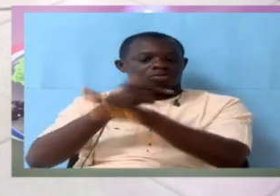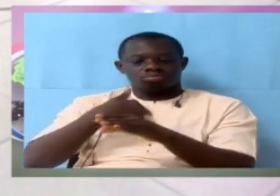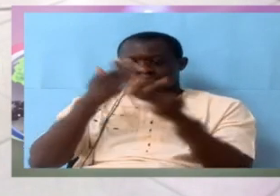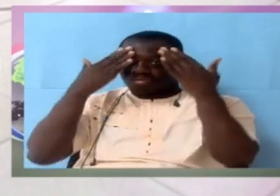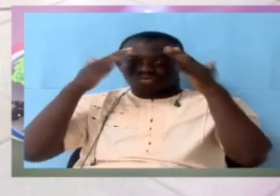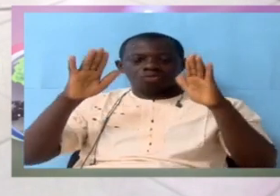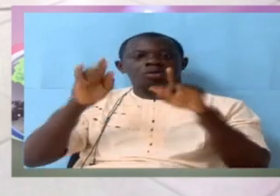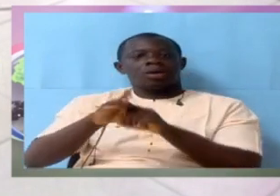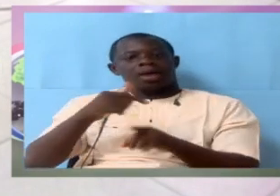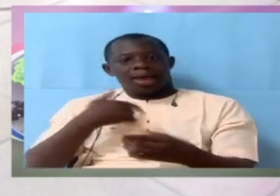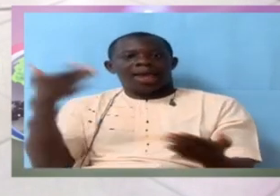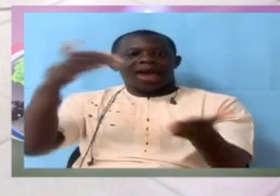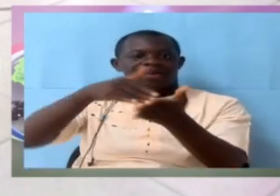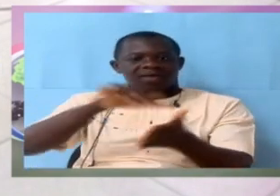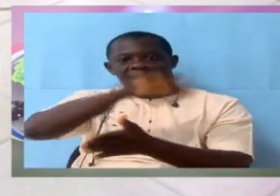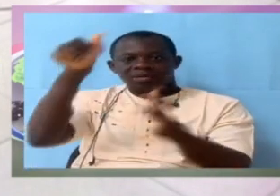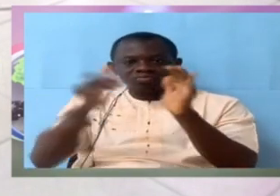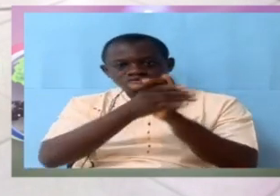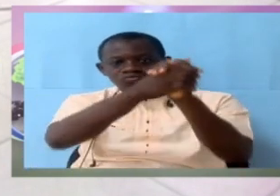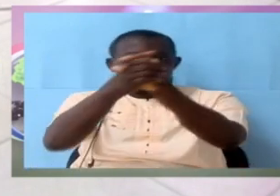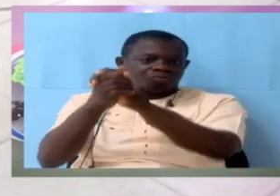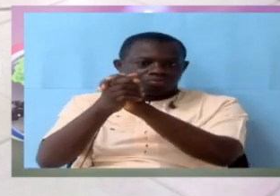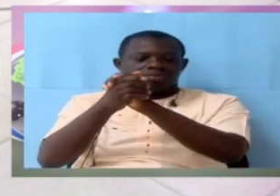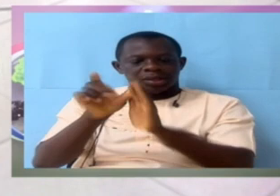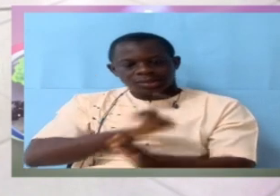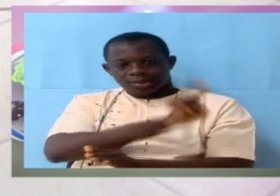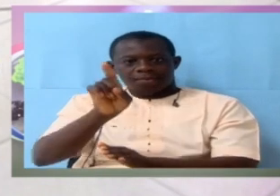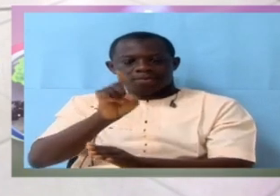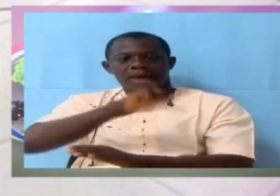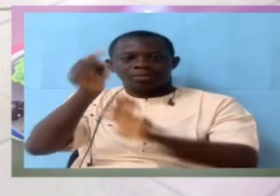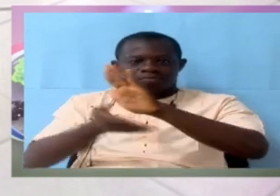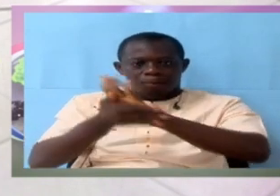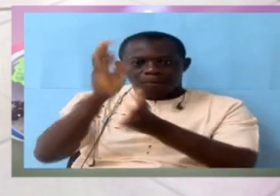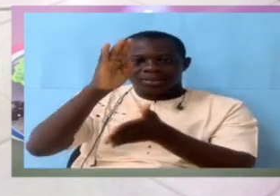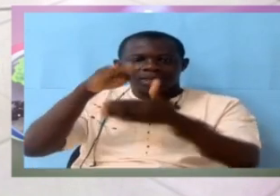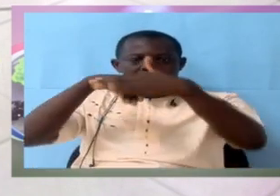I came and greeted them, then I passed them and went inside.